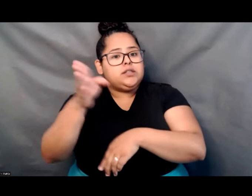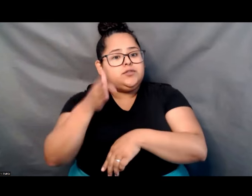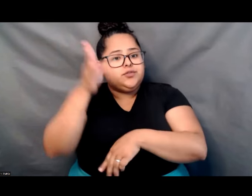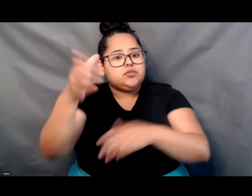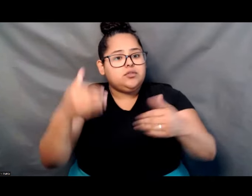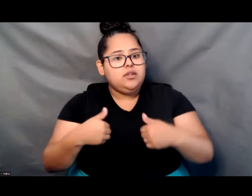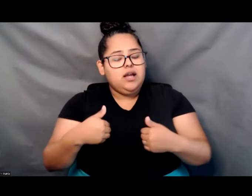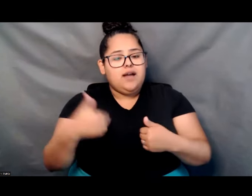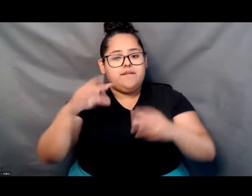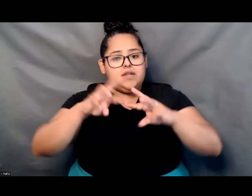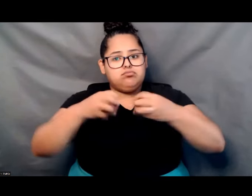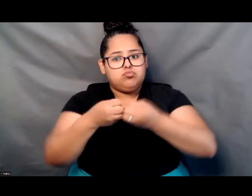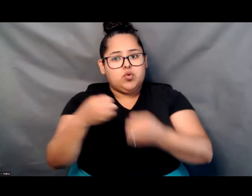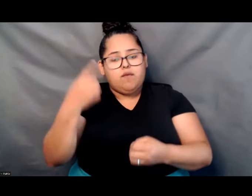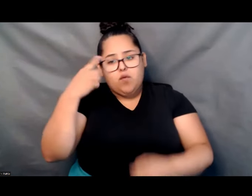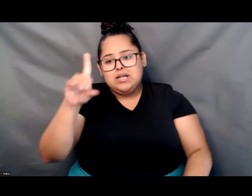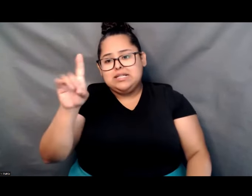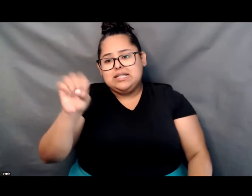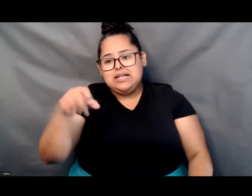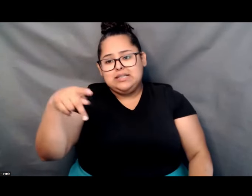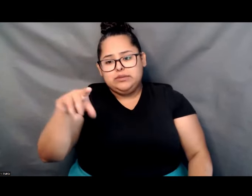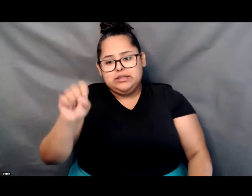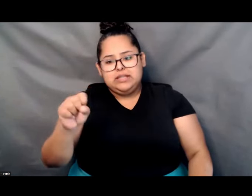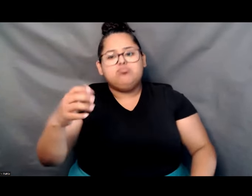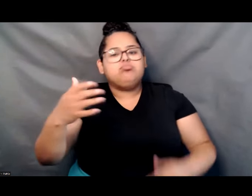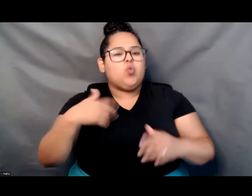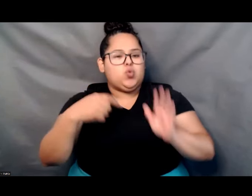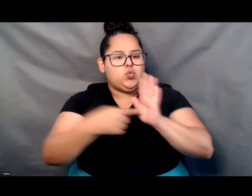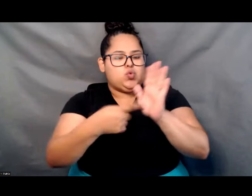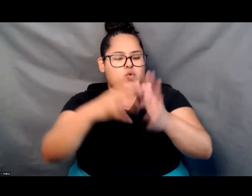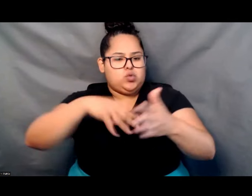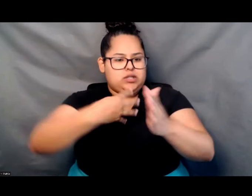the semester from DSPS. We'll have that schedule on the next slide.